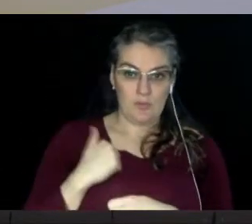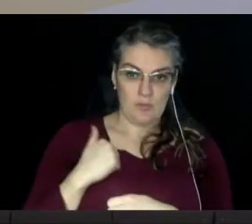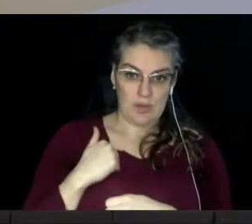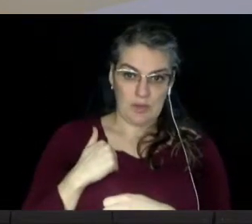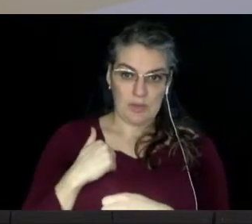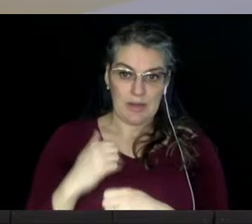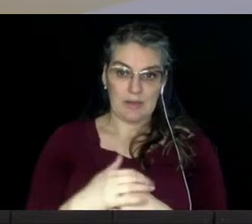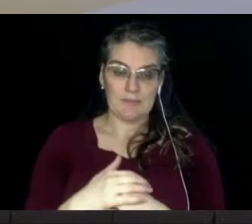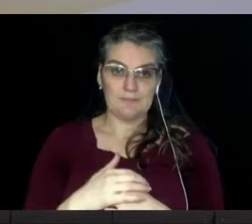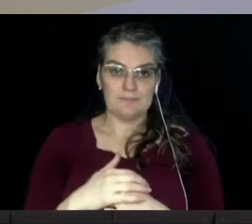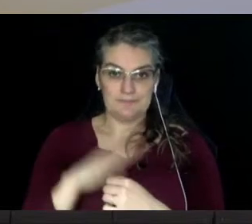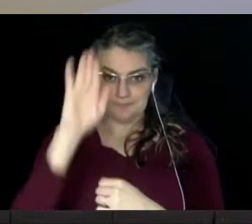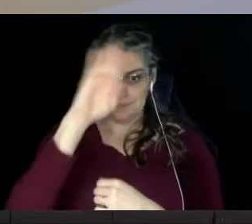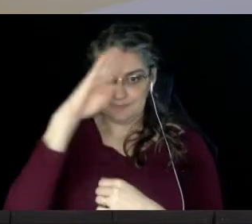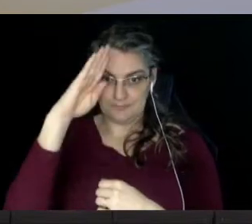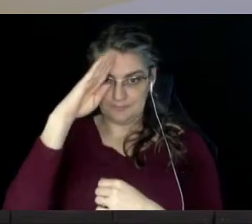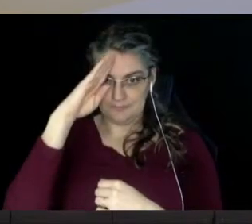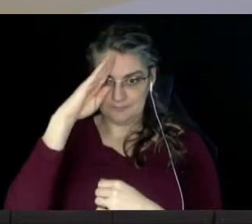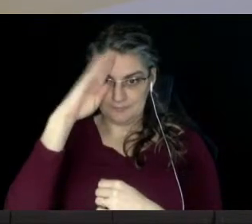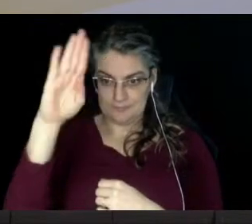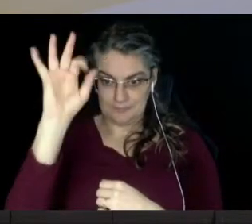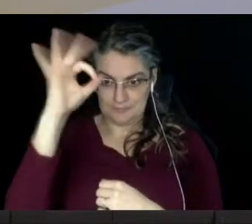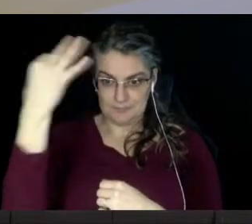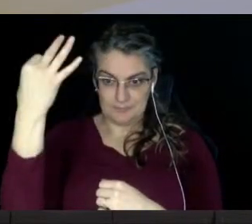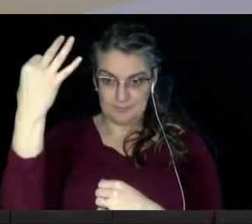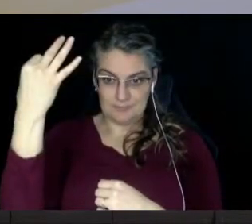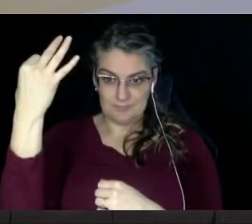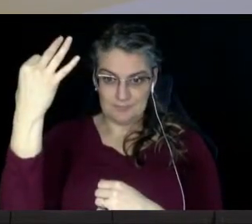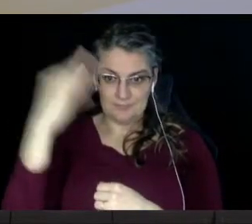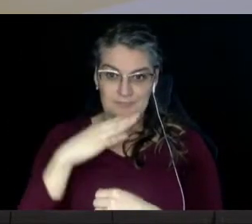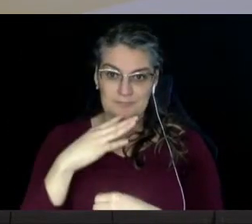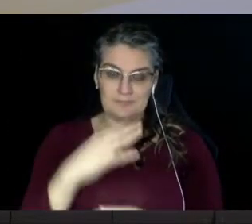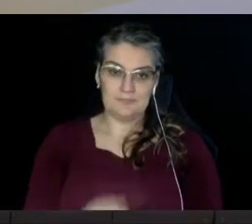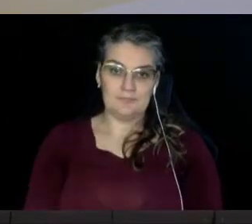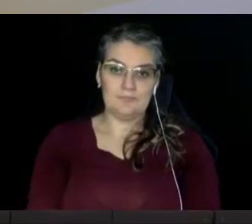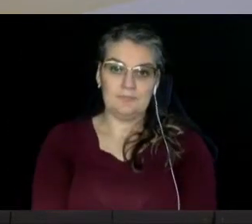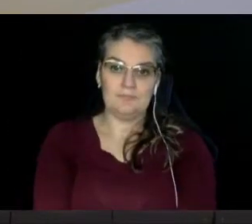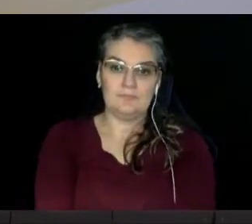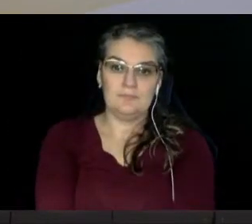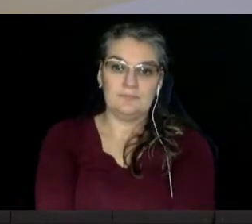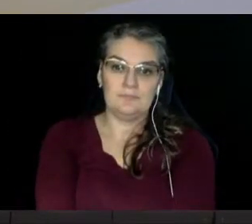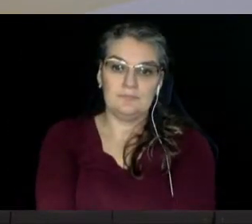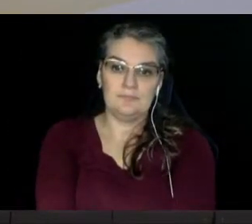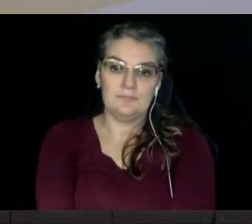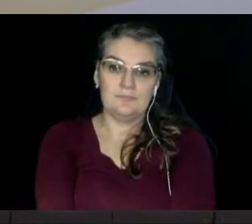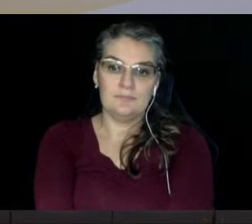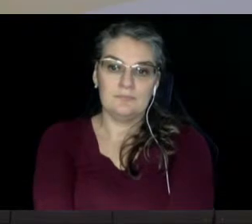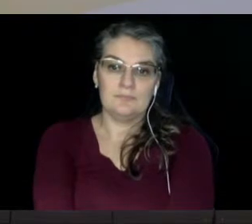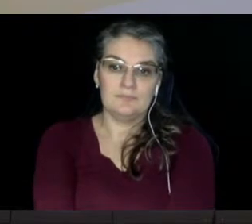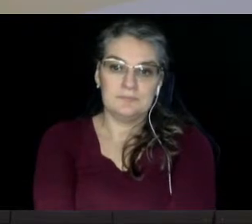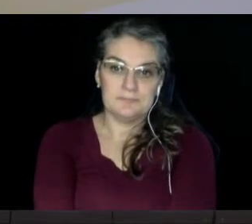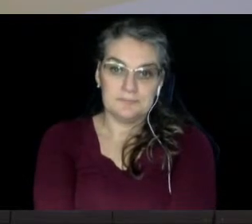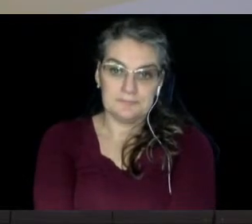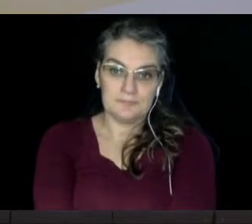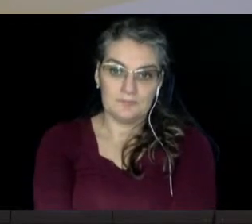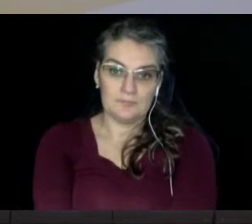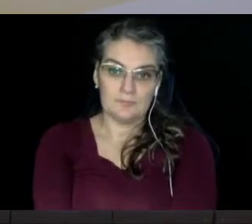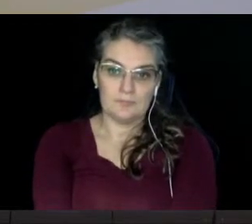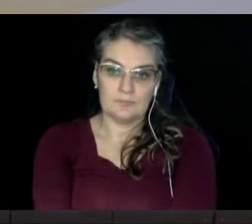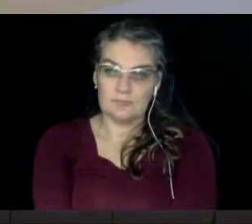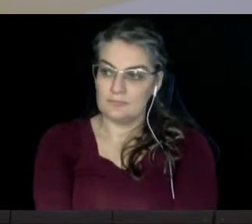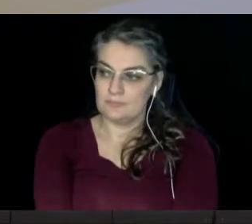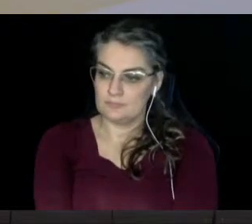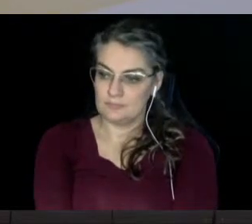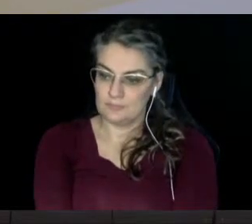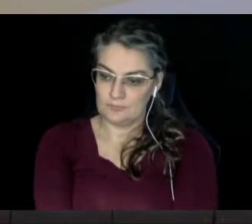Bonjour, Dr Morrison. Ma question suit tout simplement une traduction de ce que vous venez de répondre à